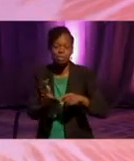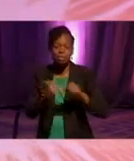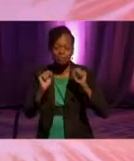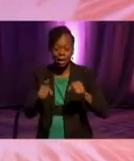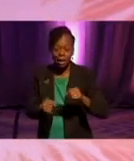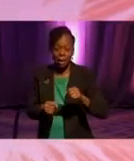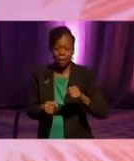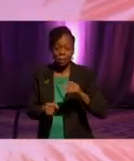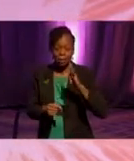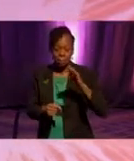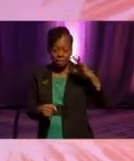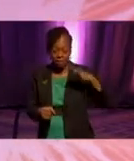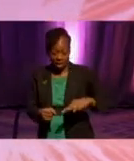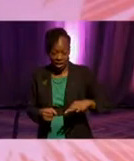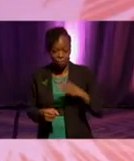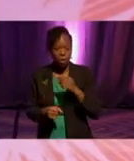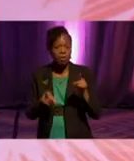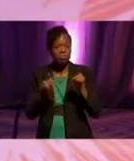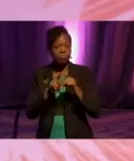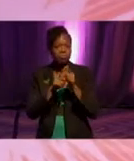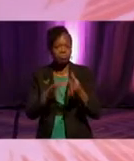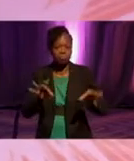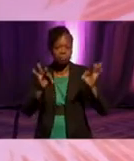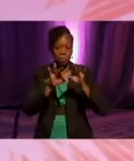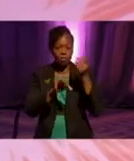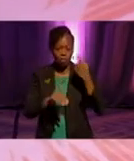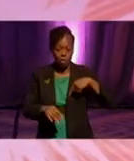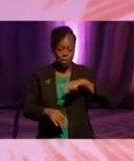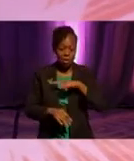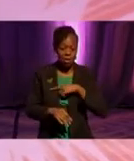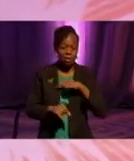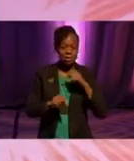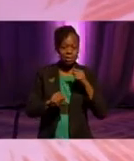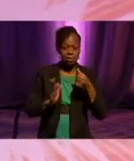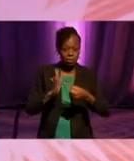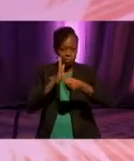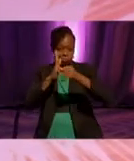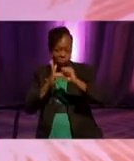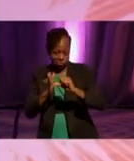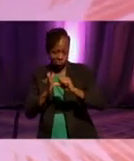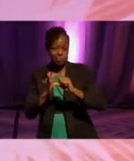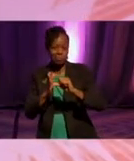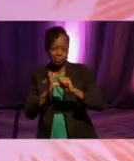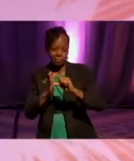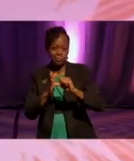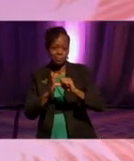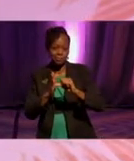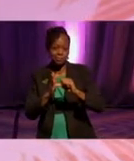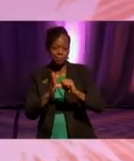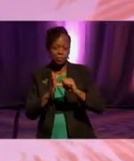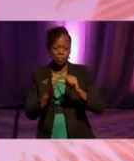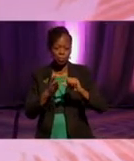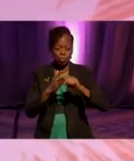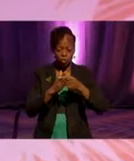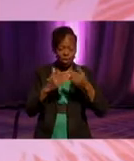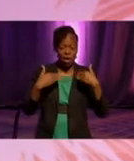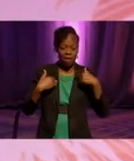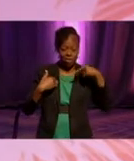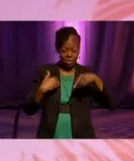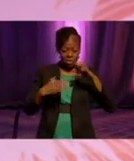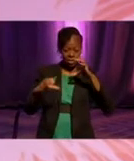available. It's also important for us to emphasize, when we started having